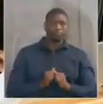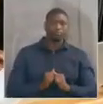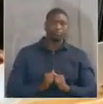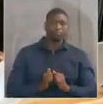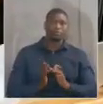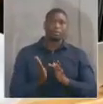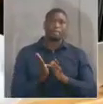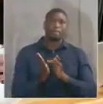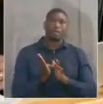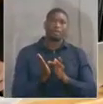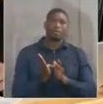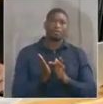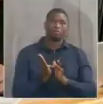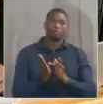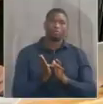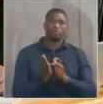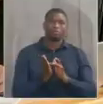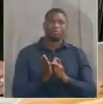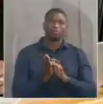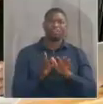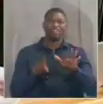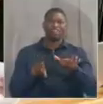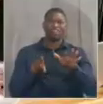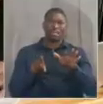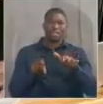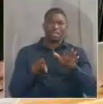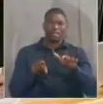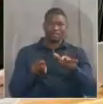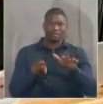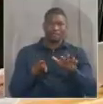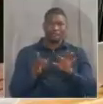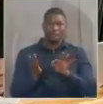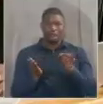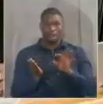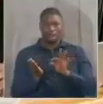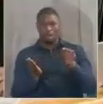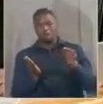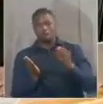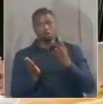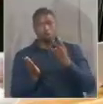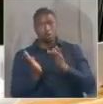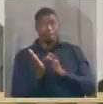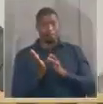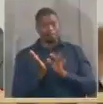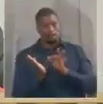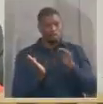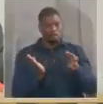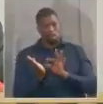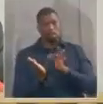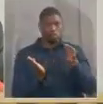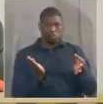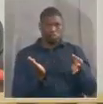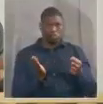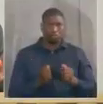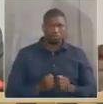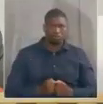on page 15 of that bundle, so 2 pages over,